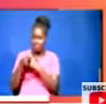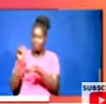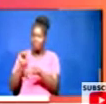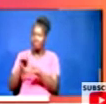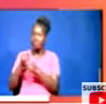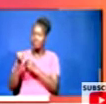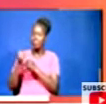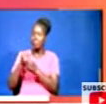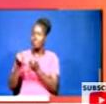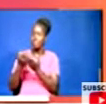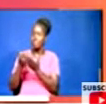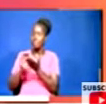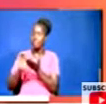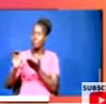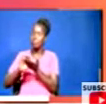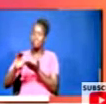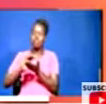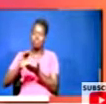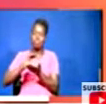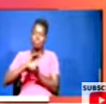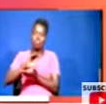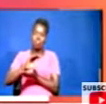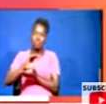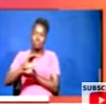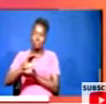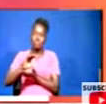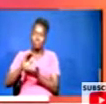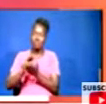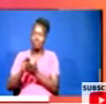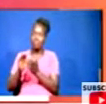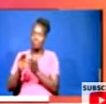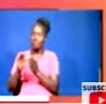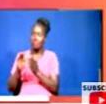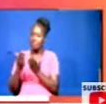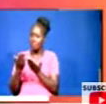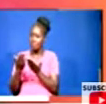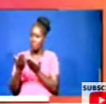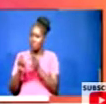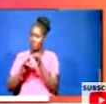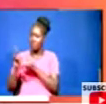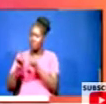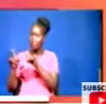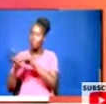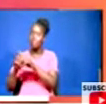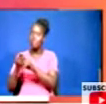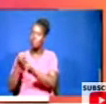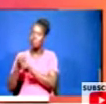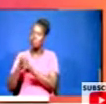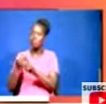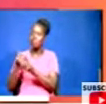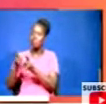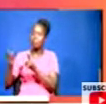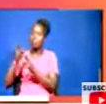and distribution, in terms of logistics value chain, have also impacted in terms of increasing the